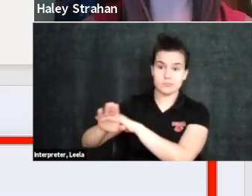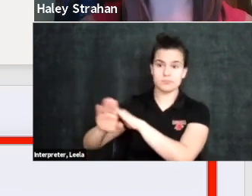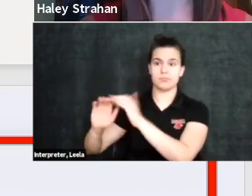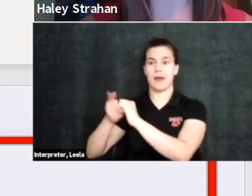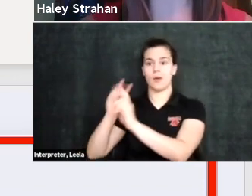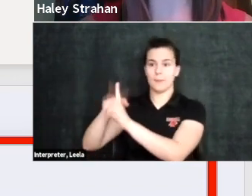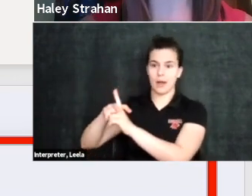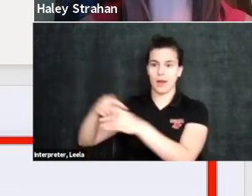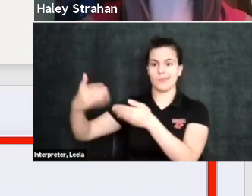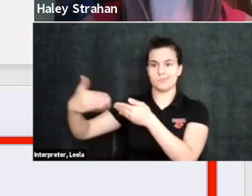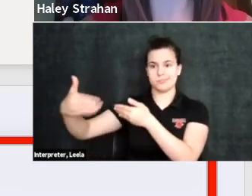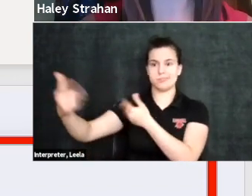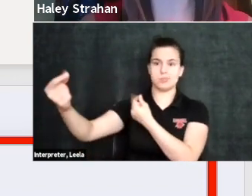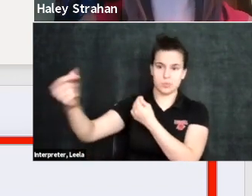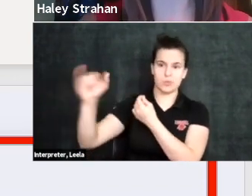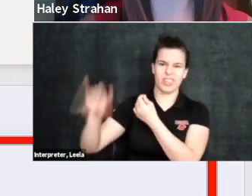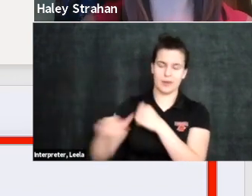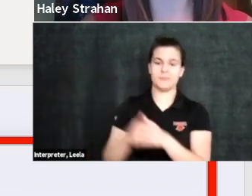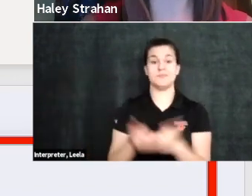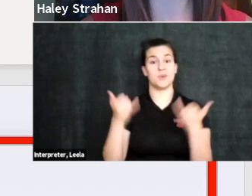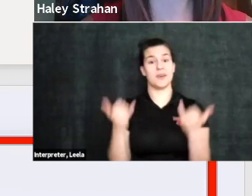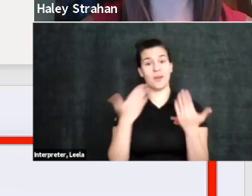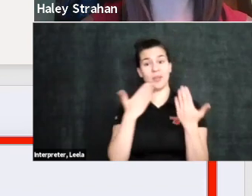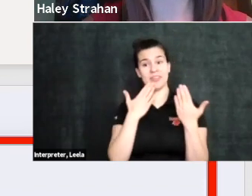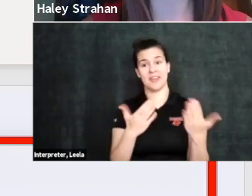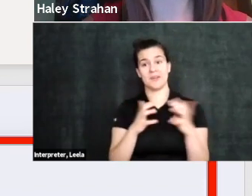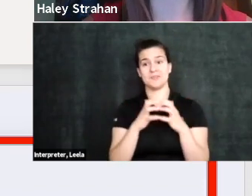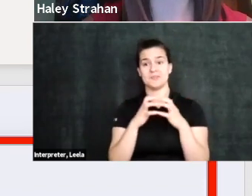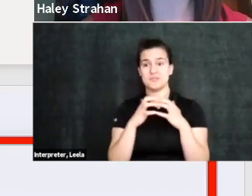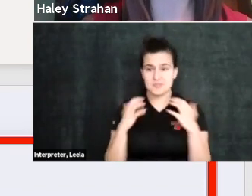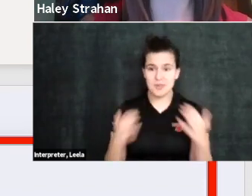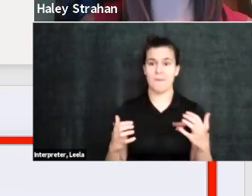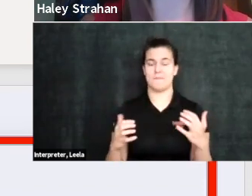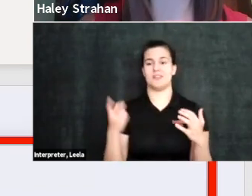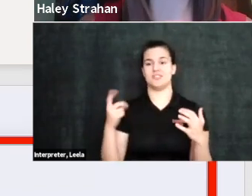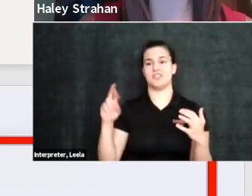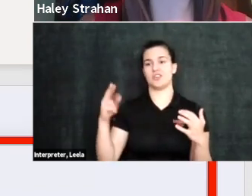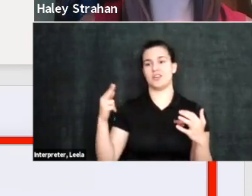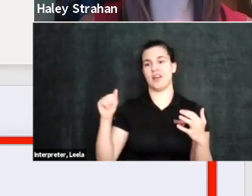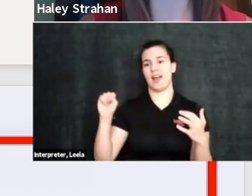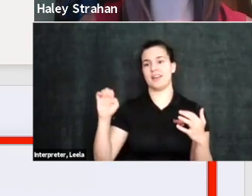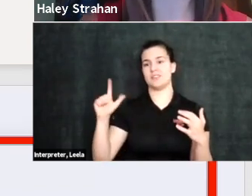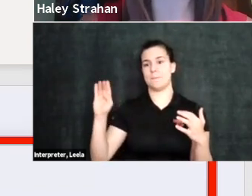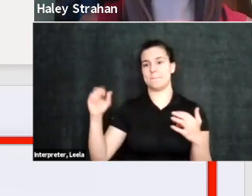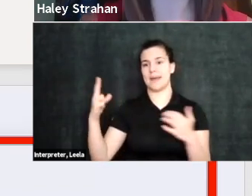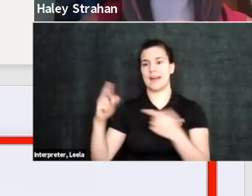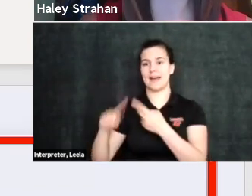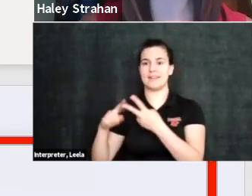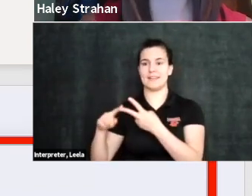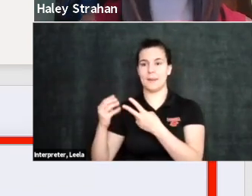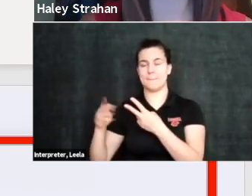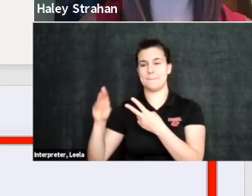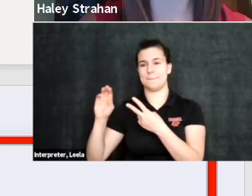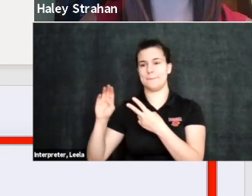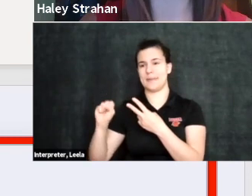Lamar. And so I just want to say thank you so much to Dr. Haselbach and Ms. Falcon for being with